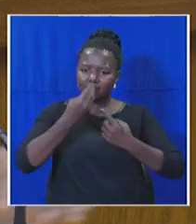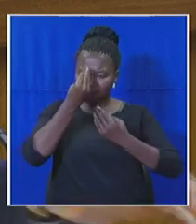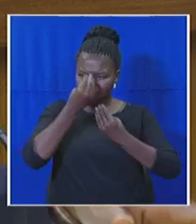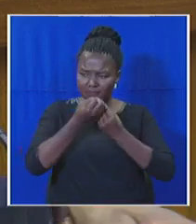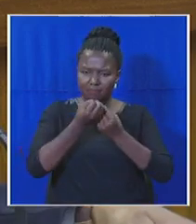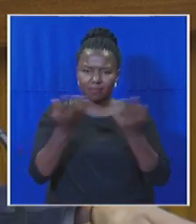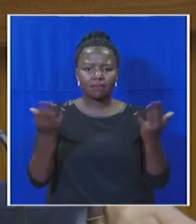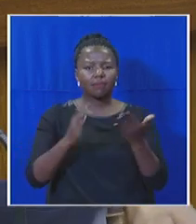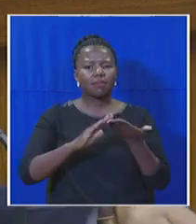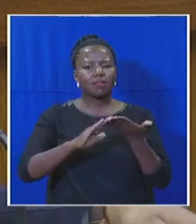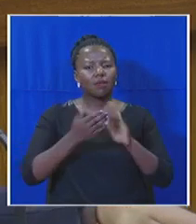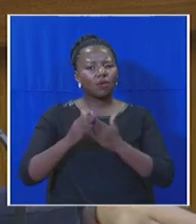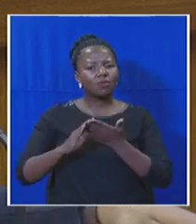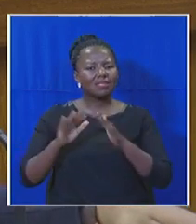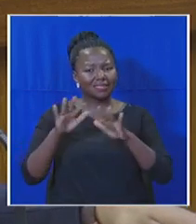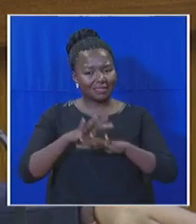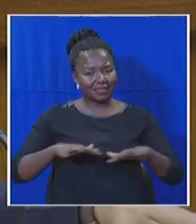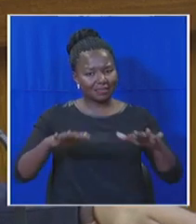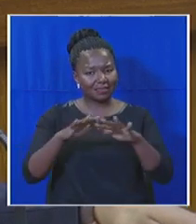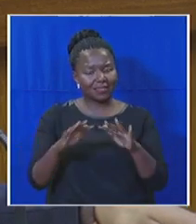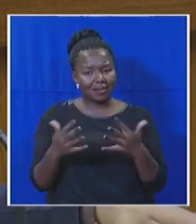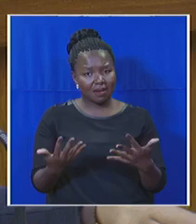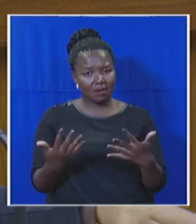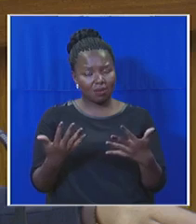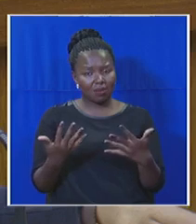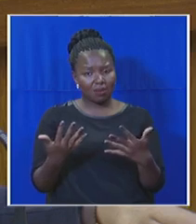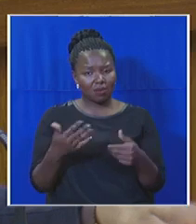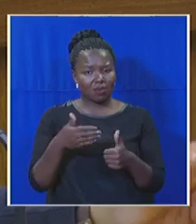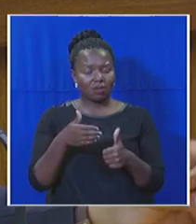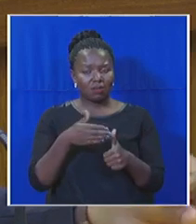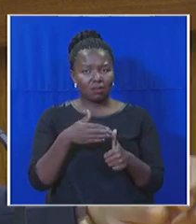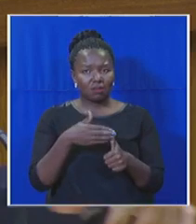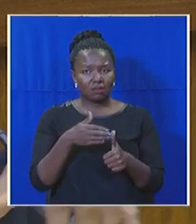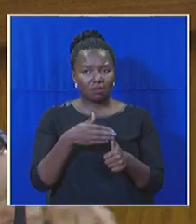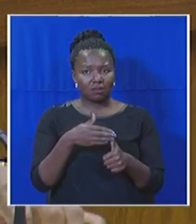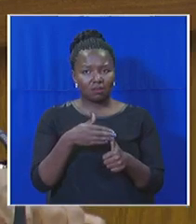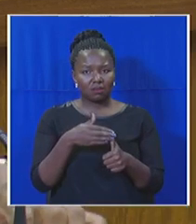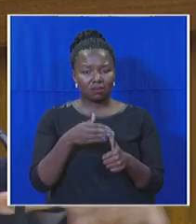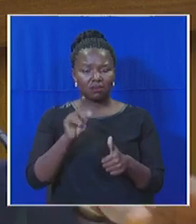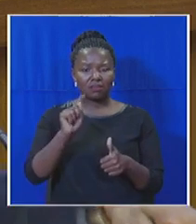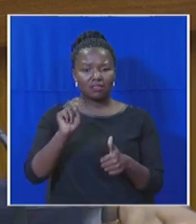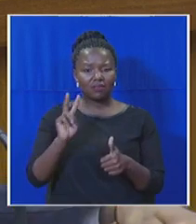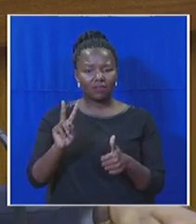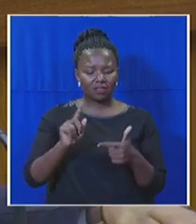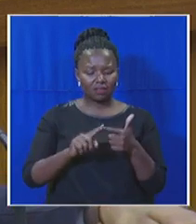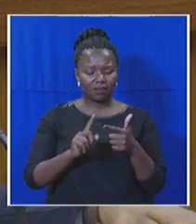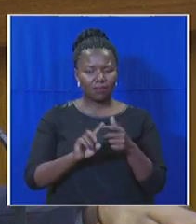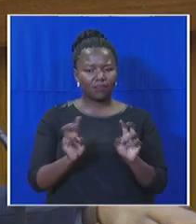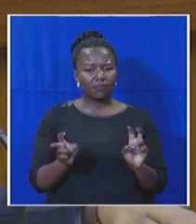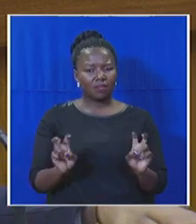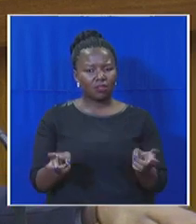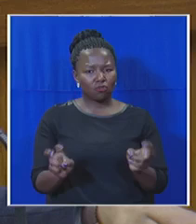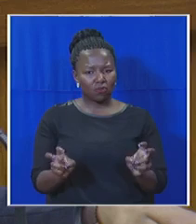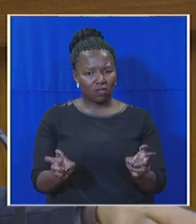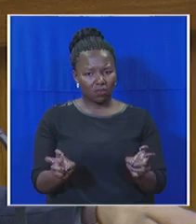the communities through the medium of TV, radios,